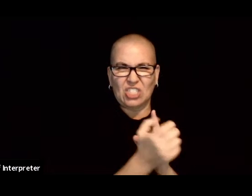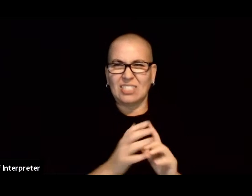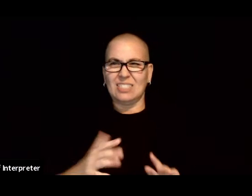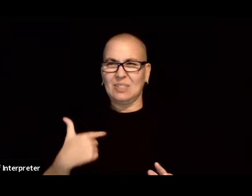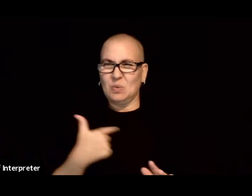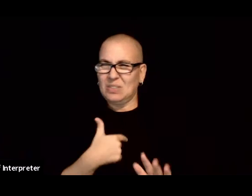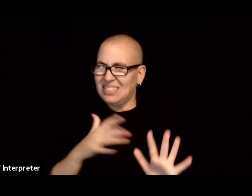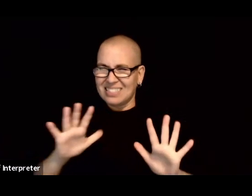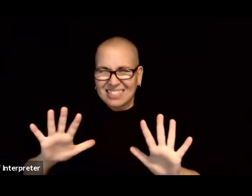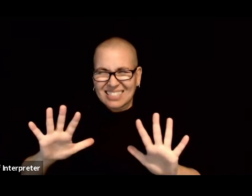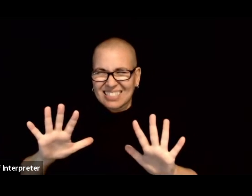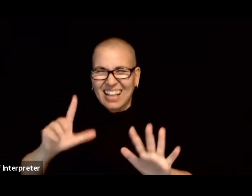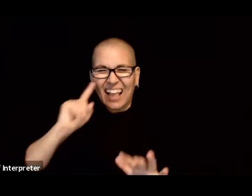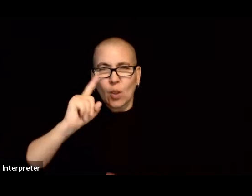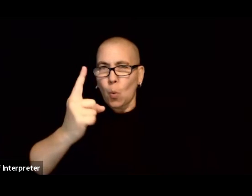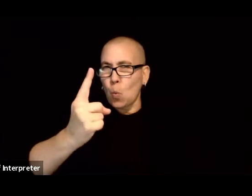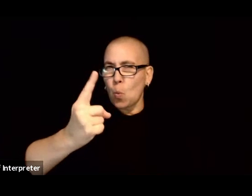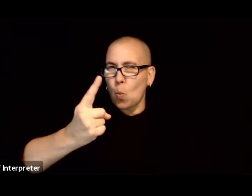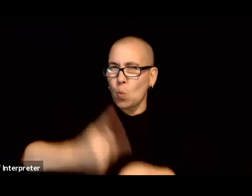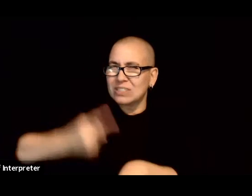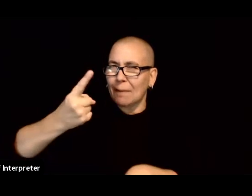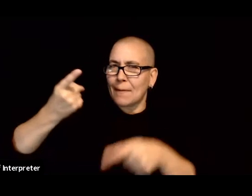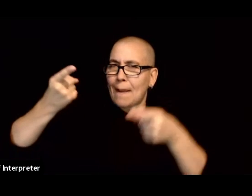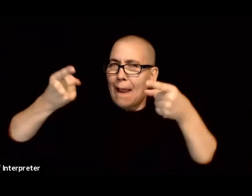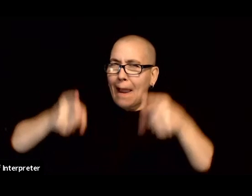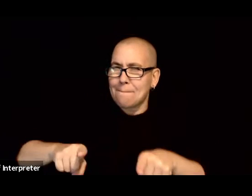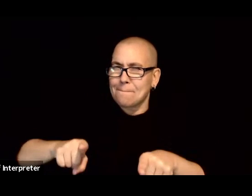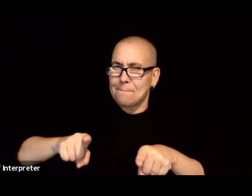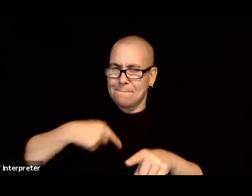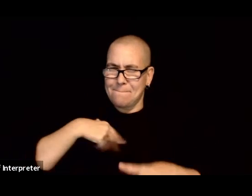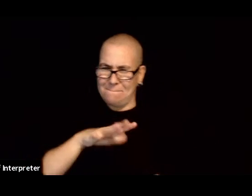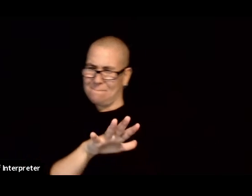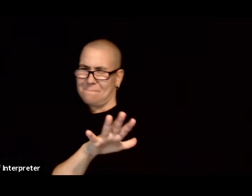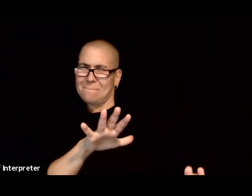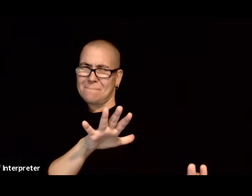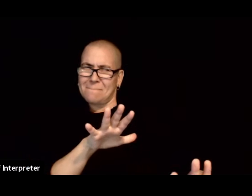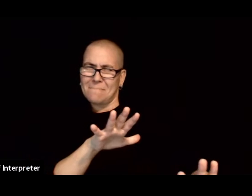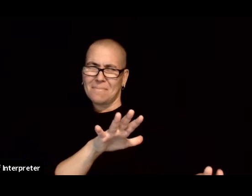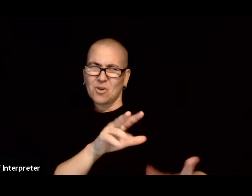couldn't identify, had this person